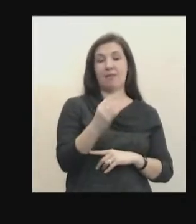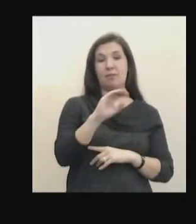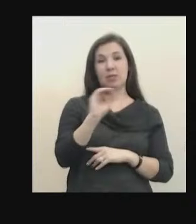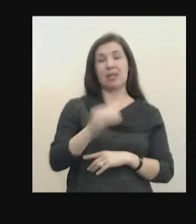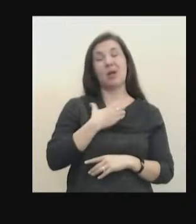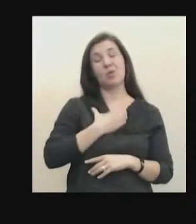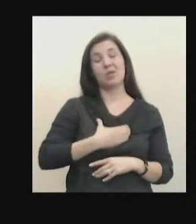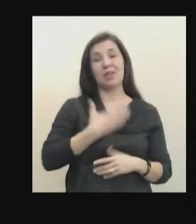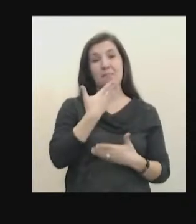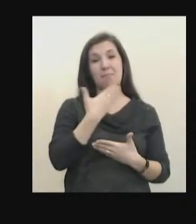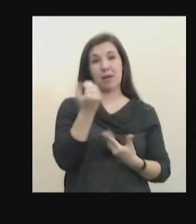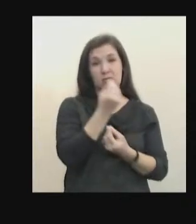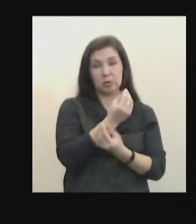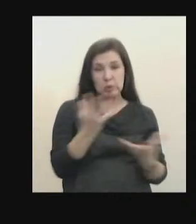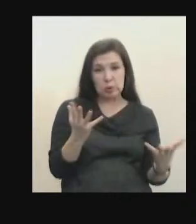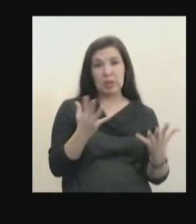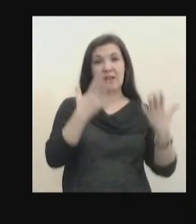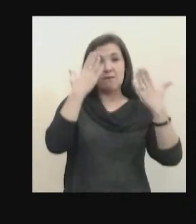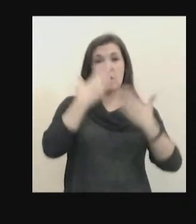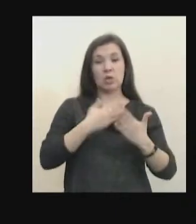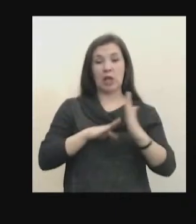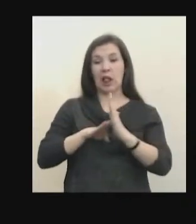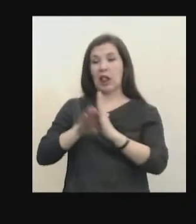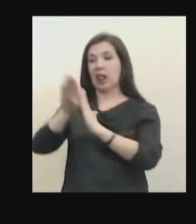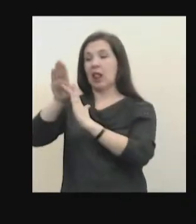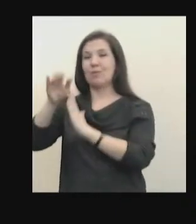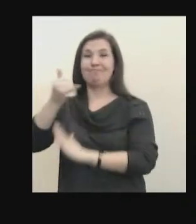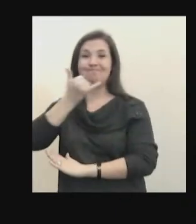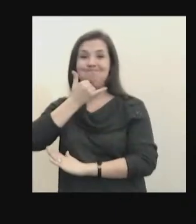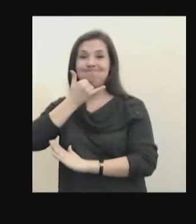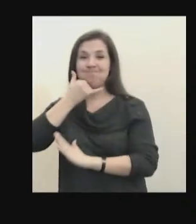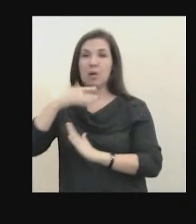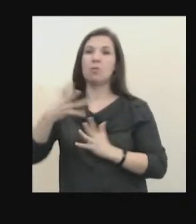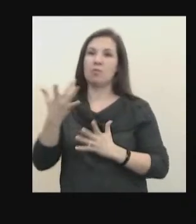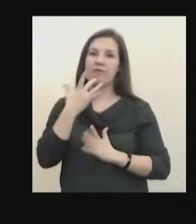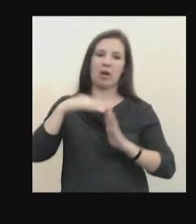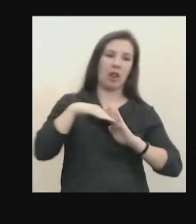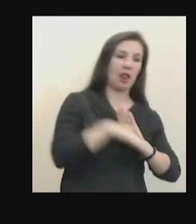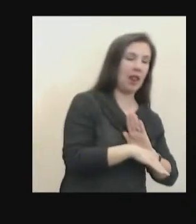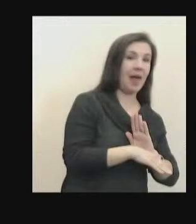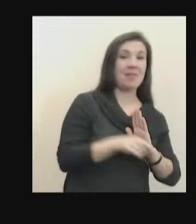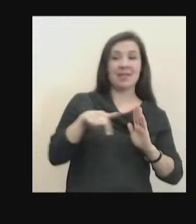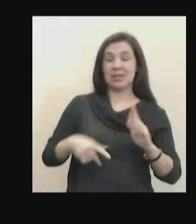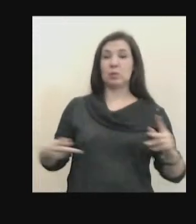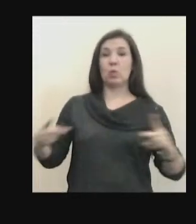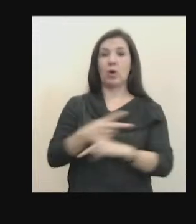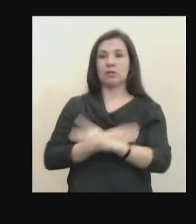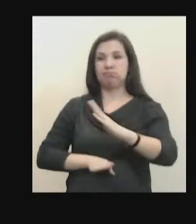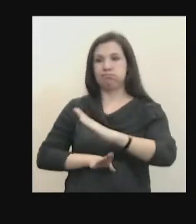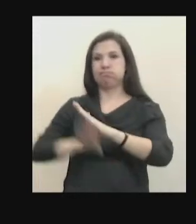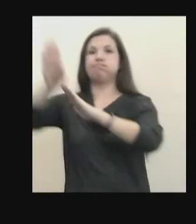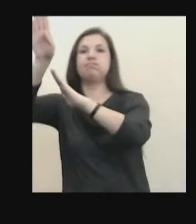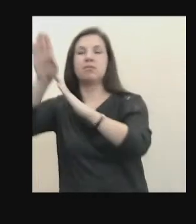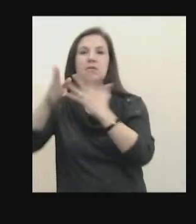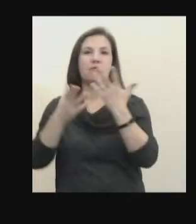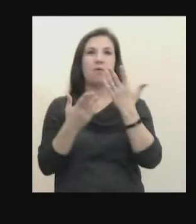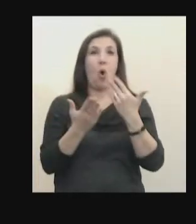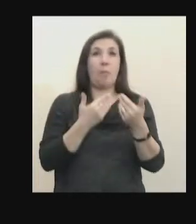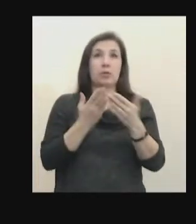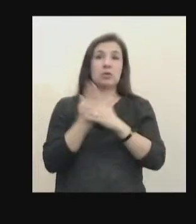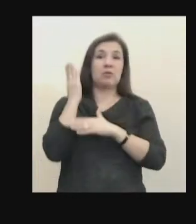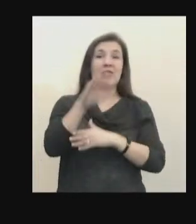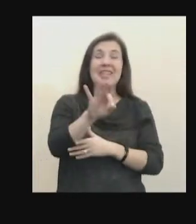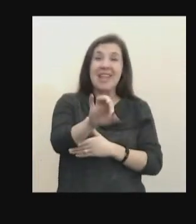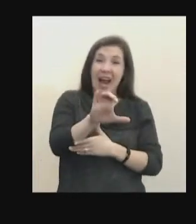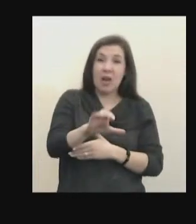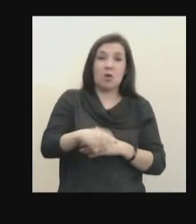but unfortunately we are going in the wrong direction, and this is the worst direction we've ever had, as we've almost surpassed 900 cases in a